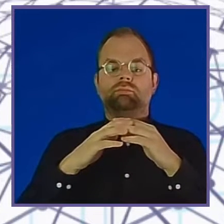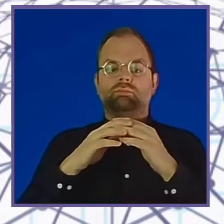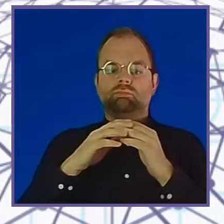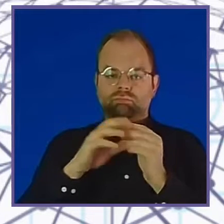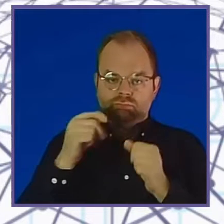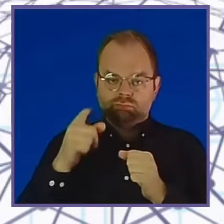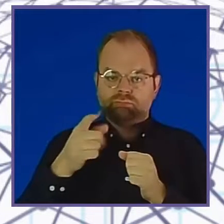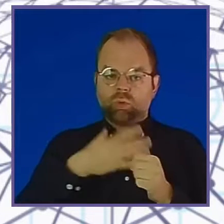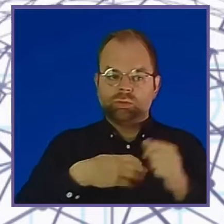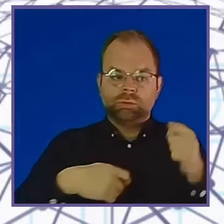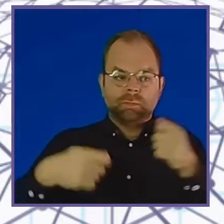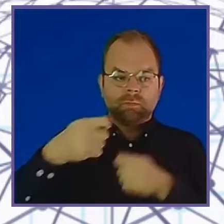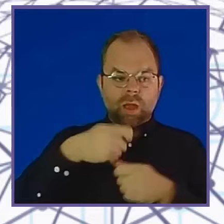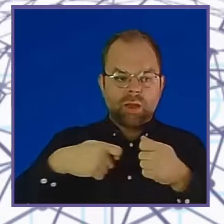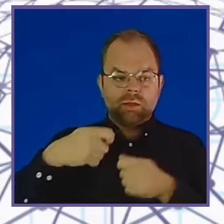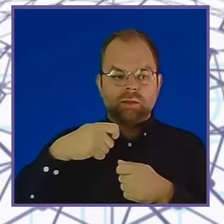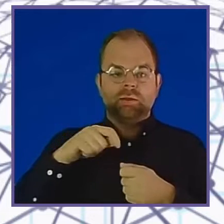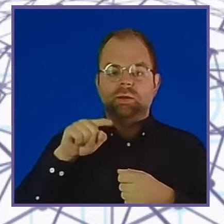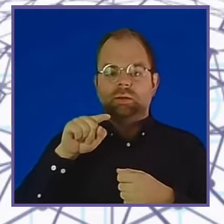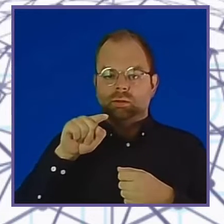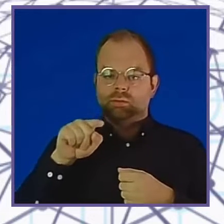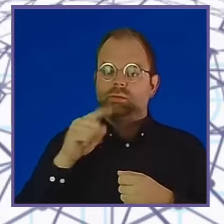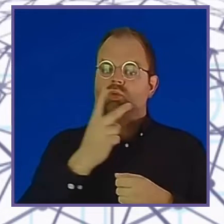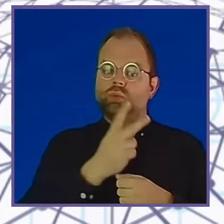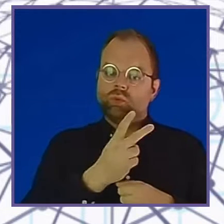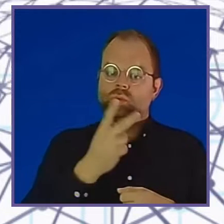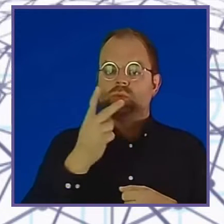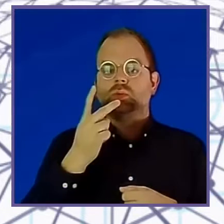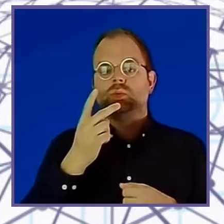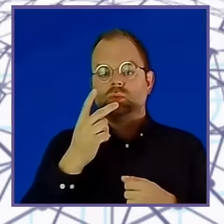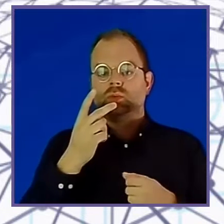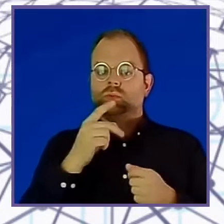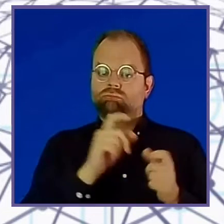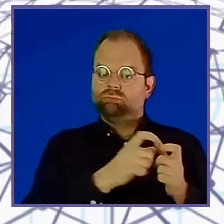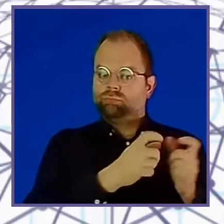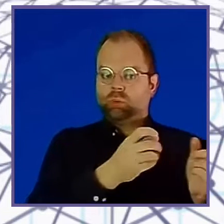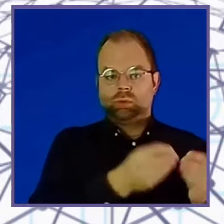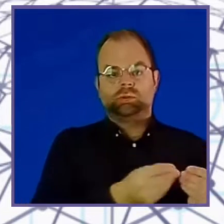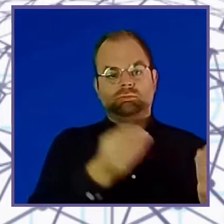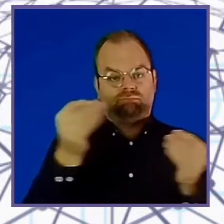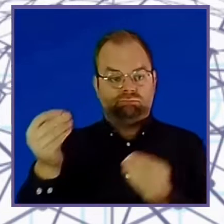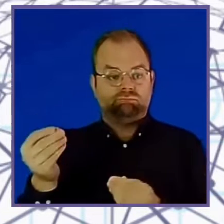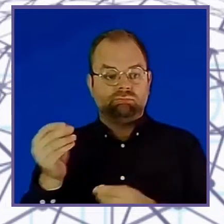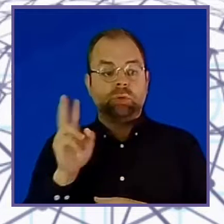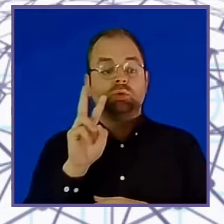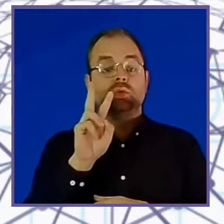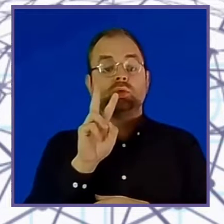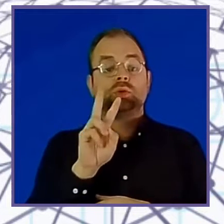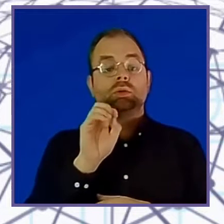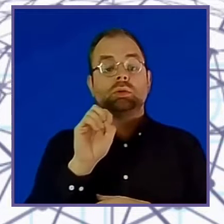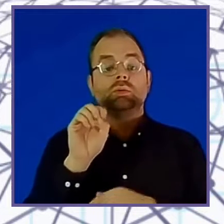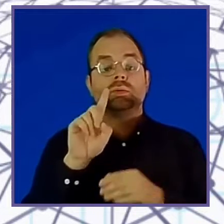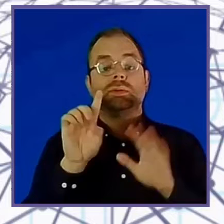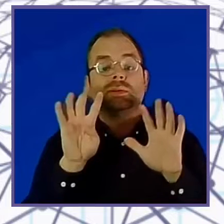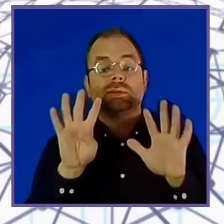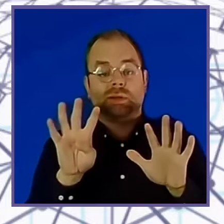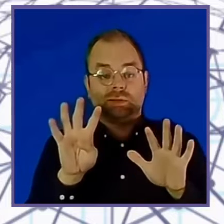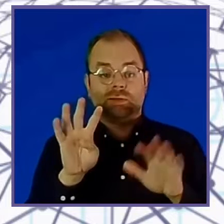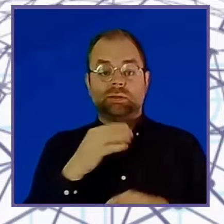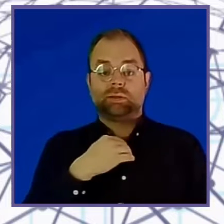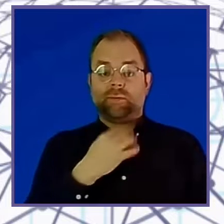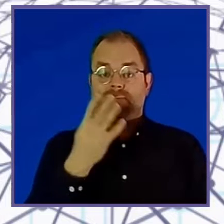in the pipeline, probably in the next couple of years, and several other projects that we are working